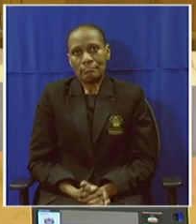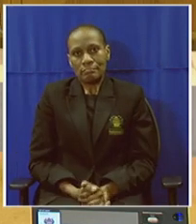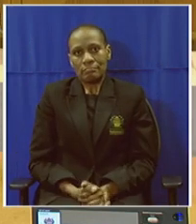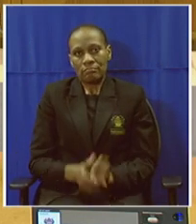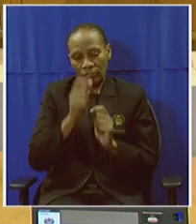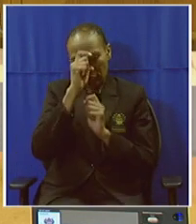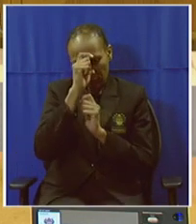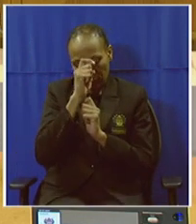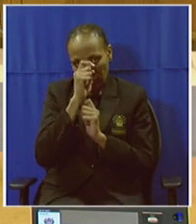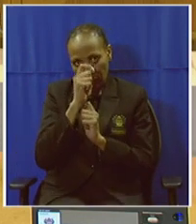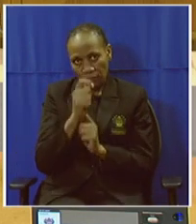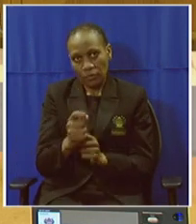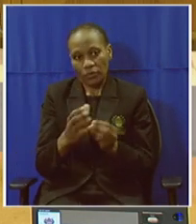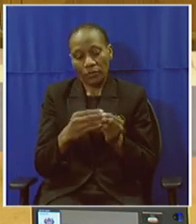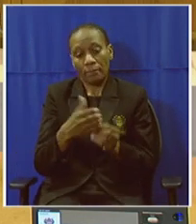Honorable Nyonto.